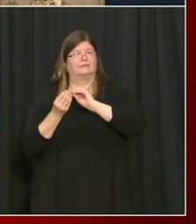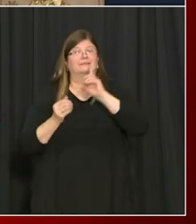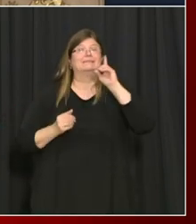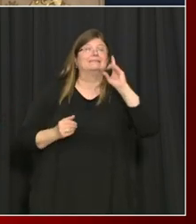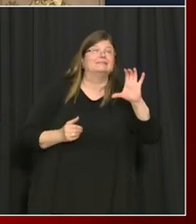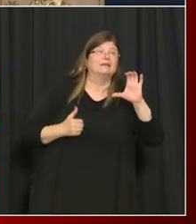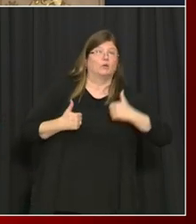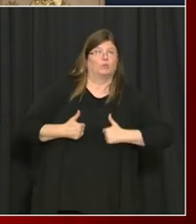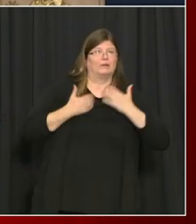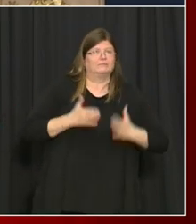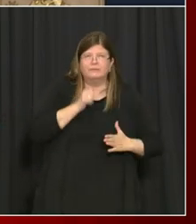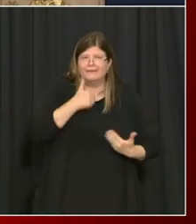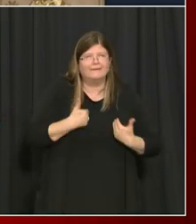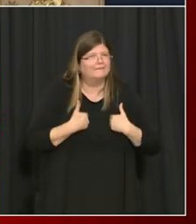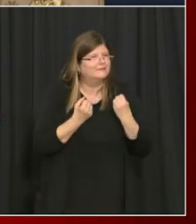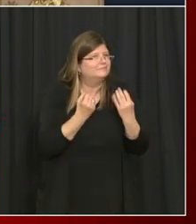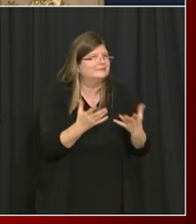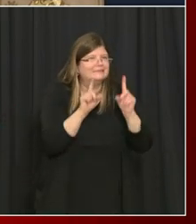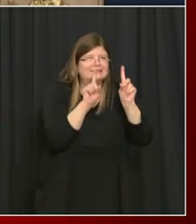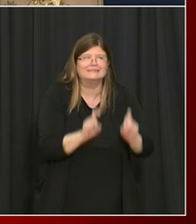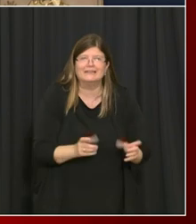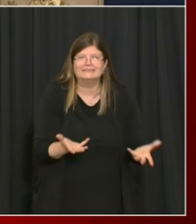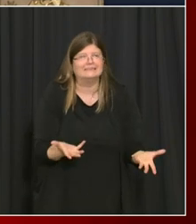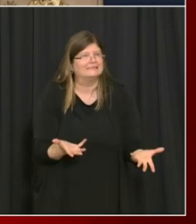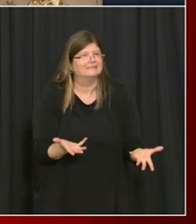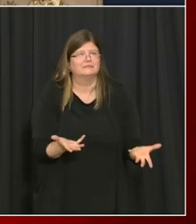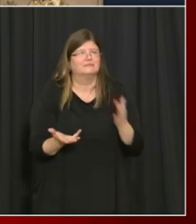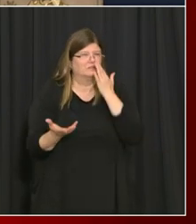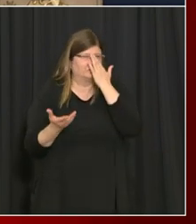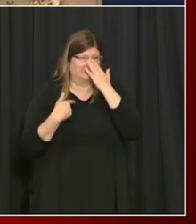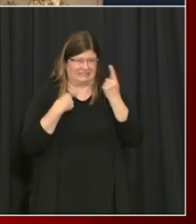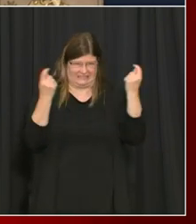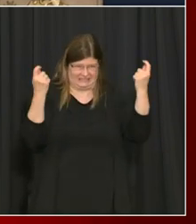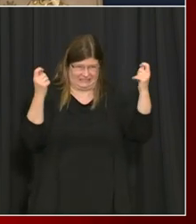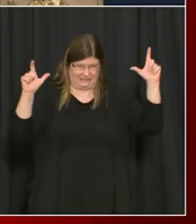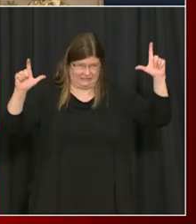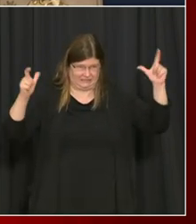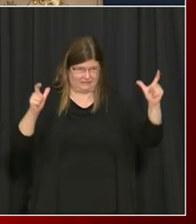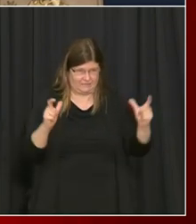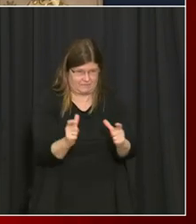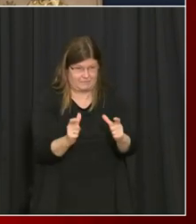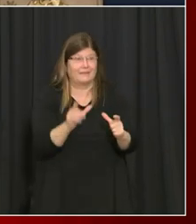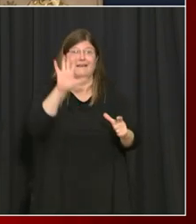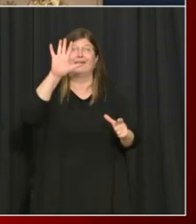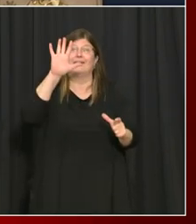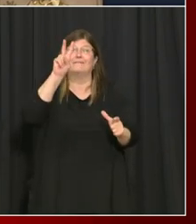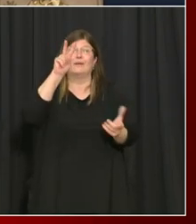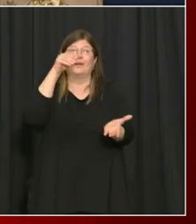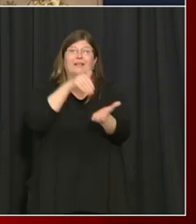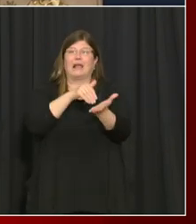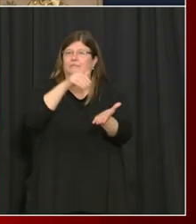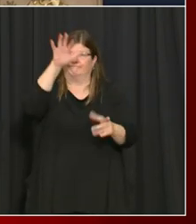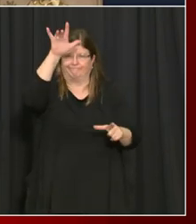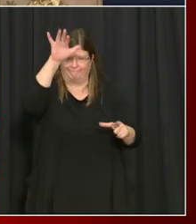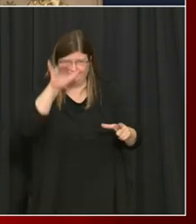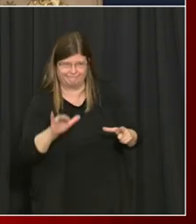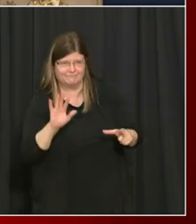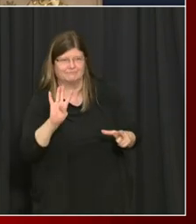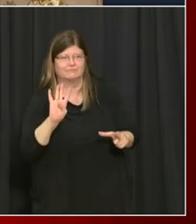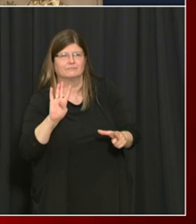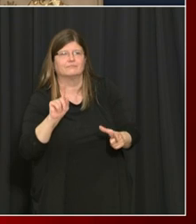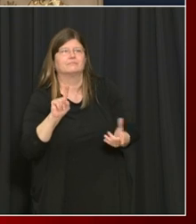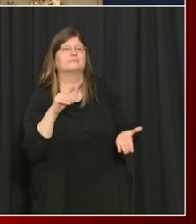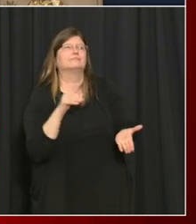when that was deduped, the number became smaller. I see. Okay, I understand. Thank